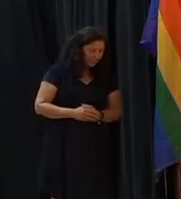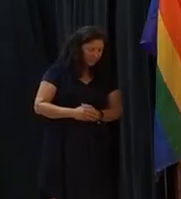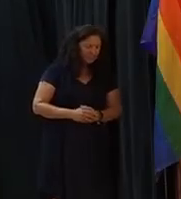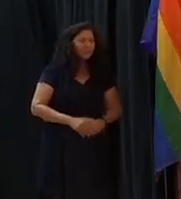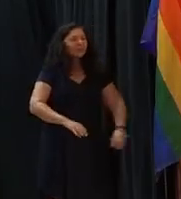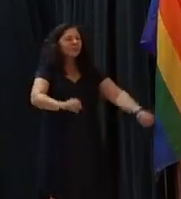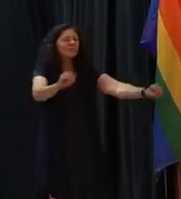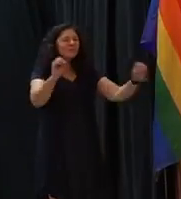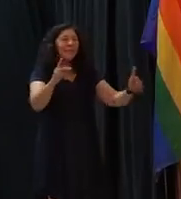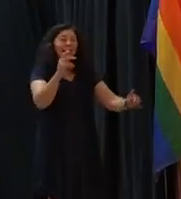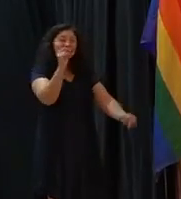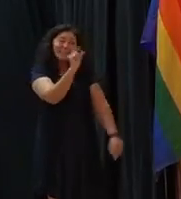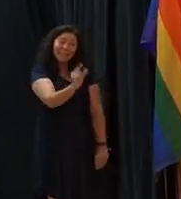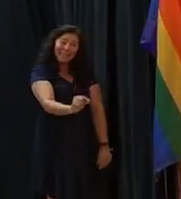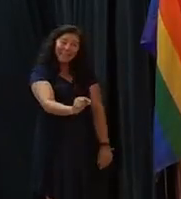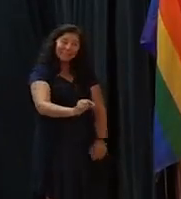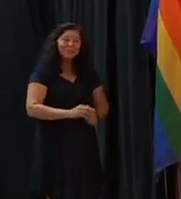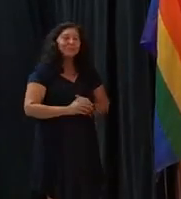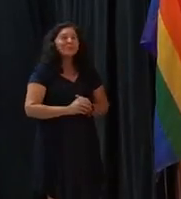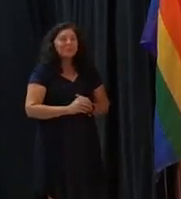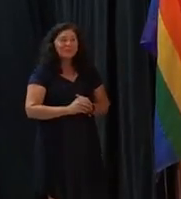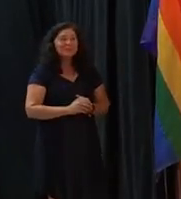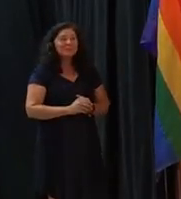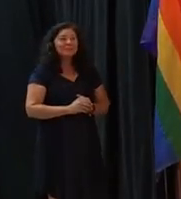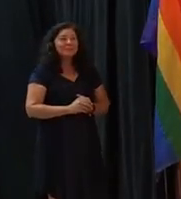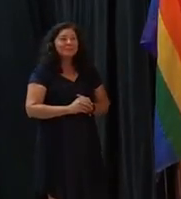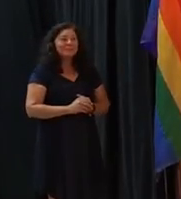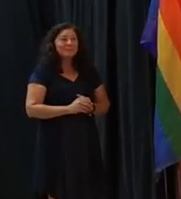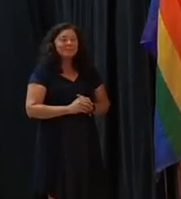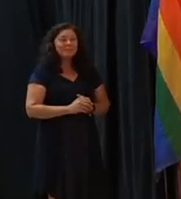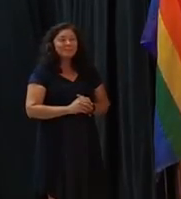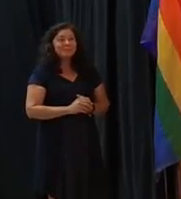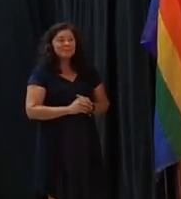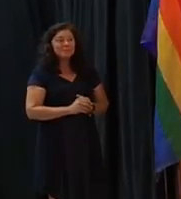Okay, talking about Italy, you need to know that only in